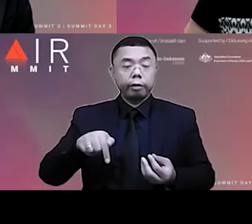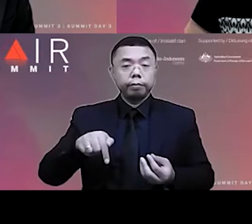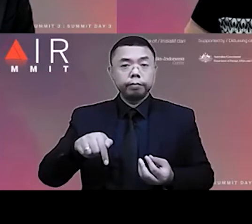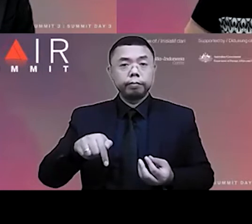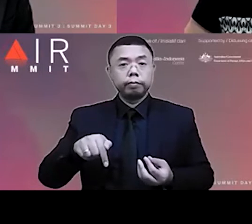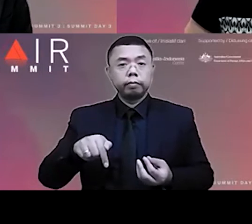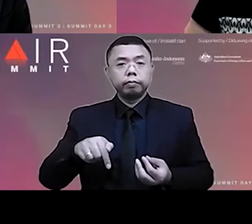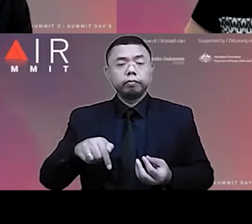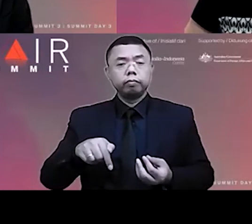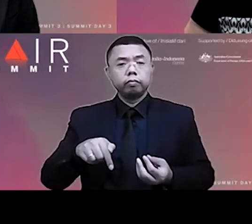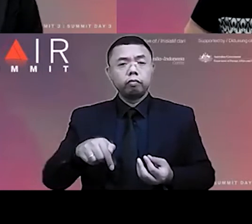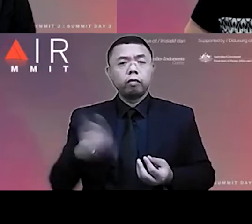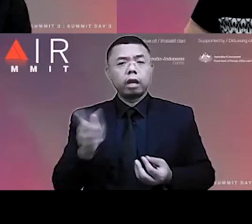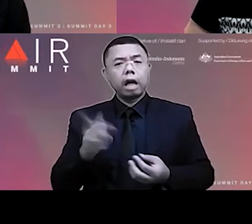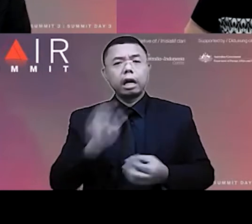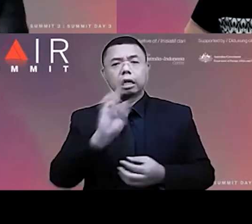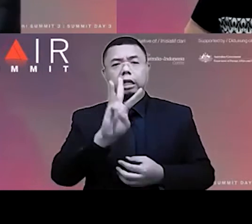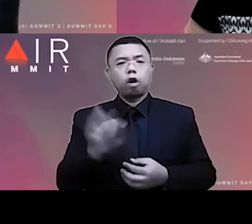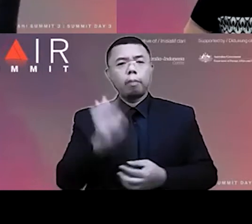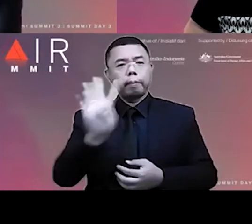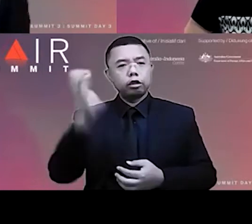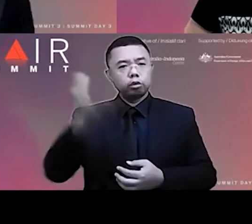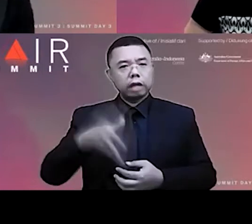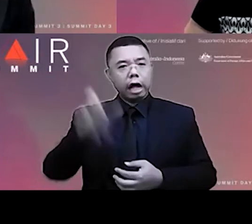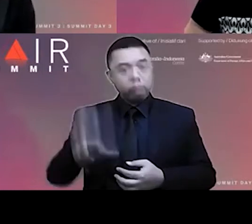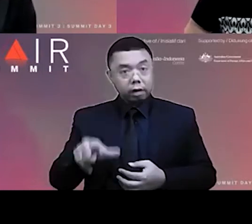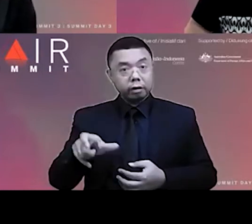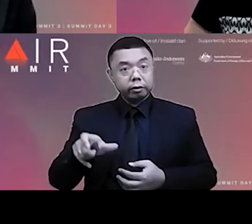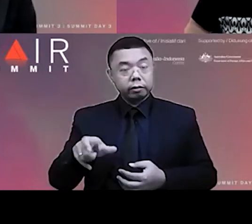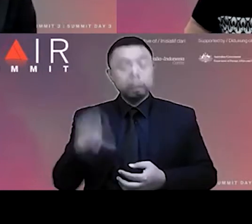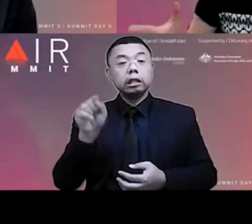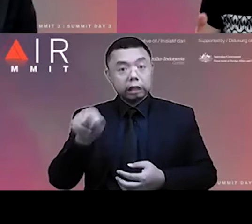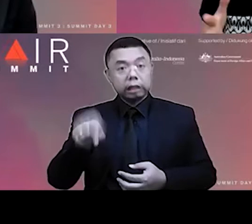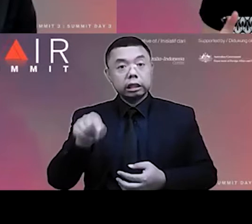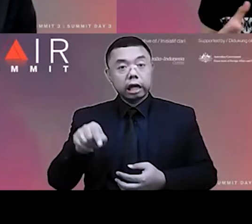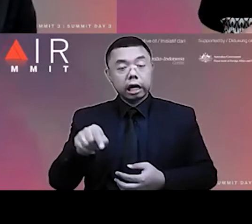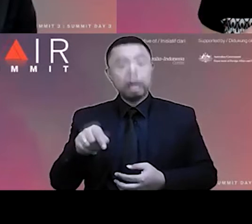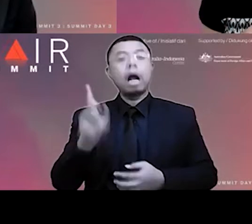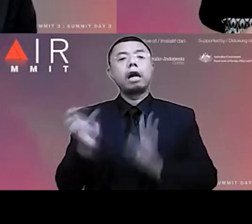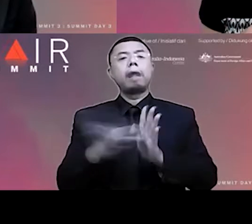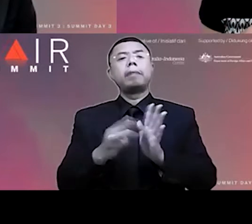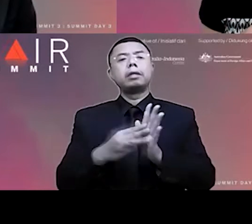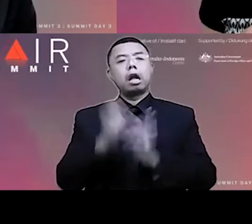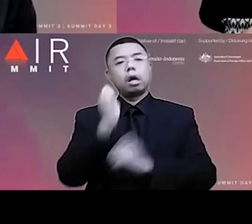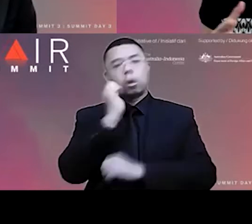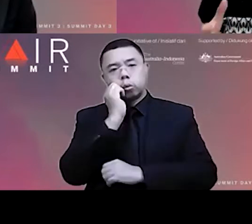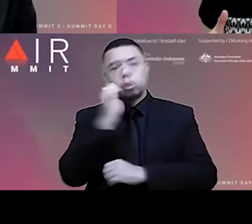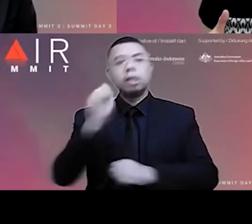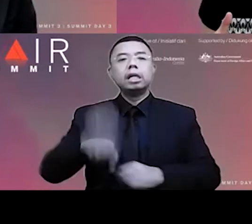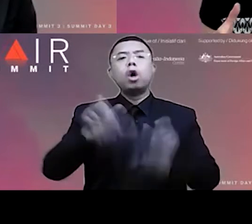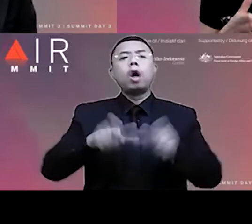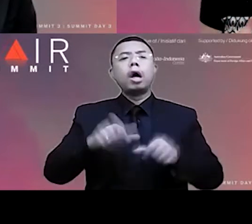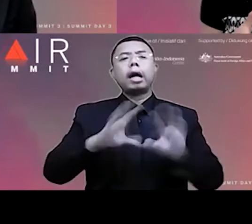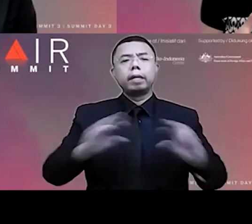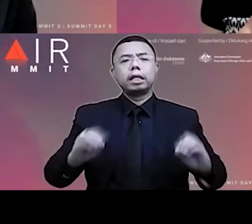3.4 million people, they are at risk. So this includes people that are working in the tourism sector, such as